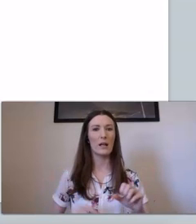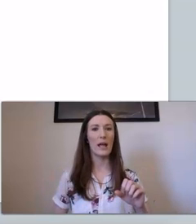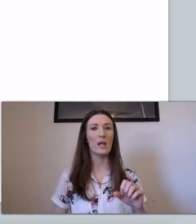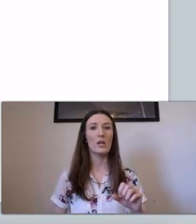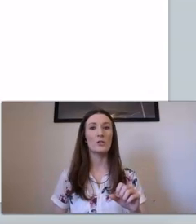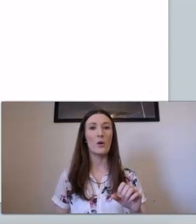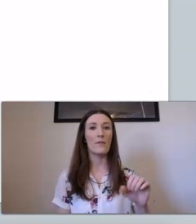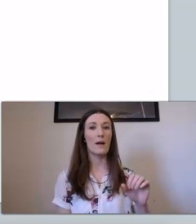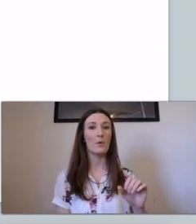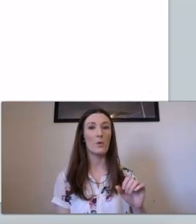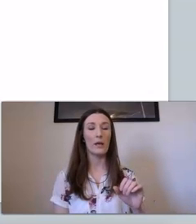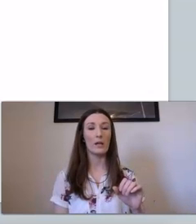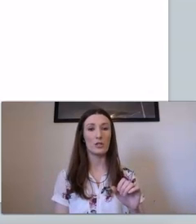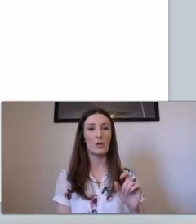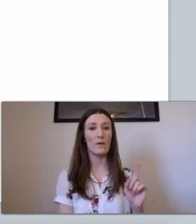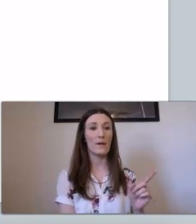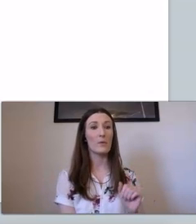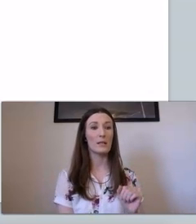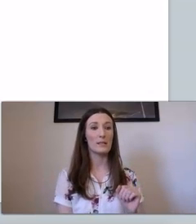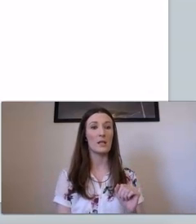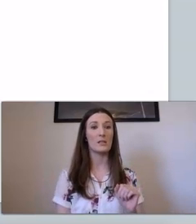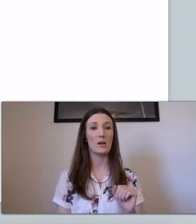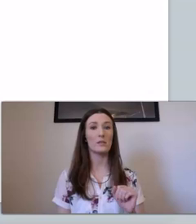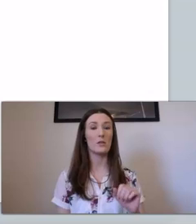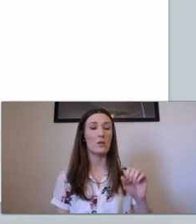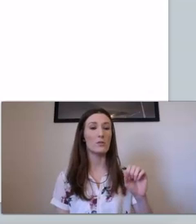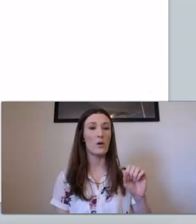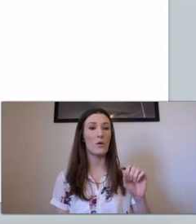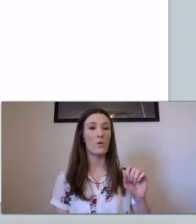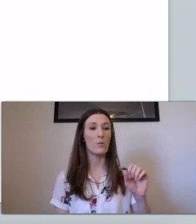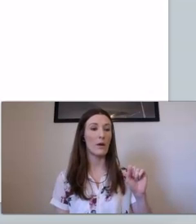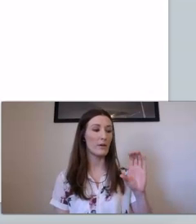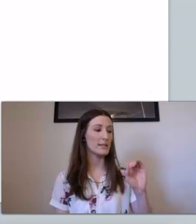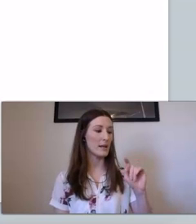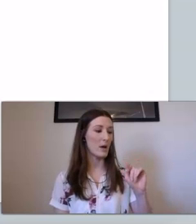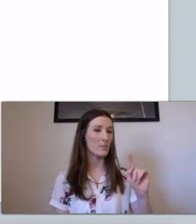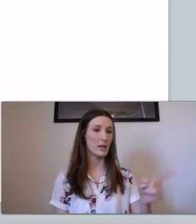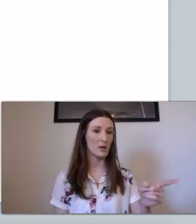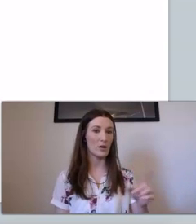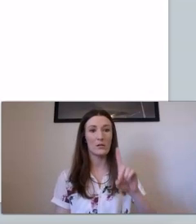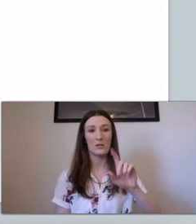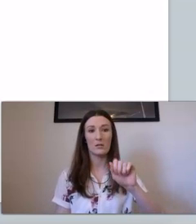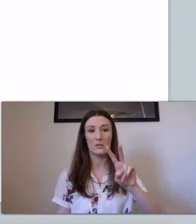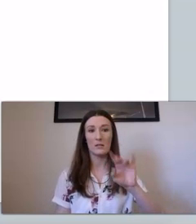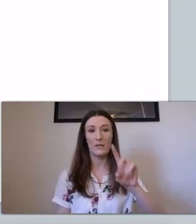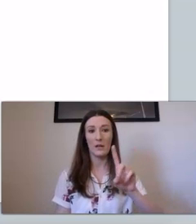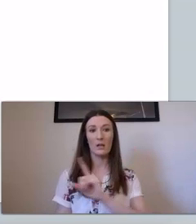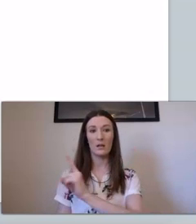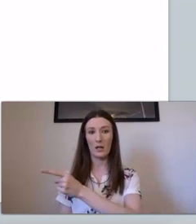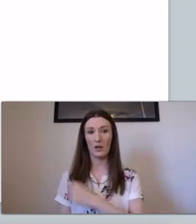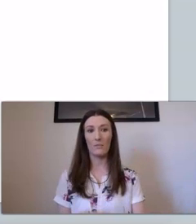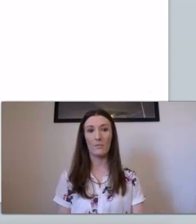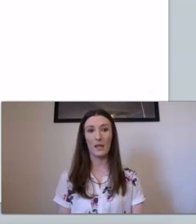was short. Okay. So if I want to say Scott is tall, so we already set him up here.